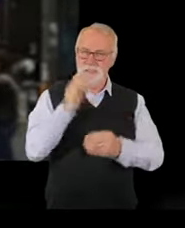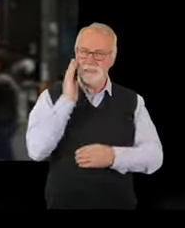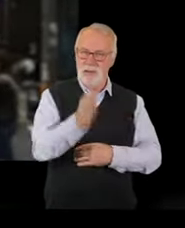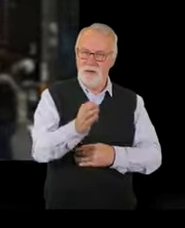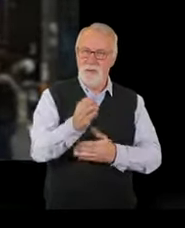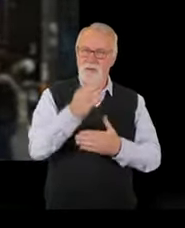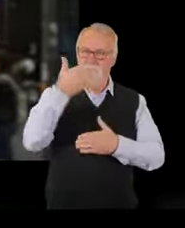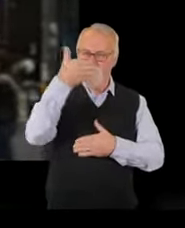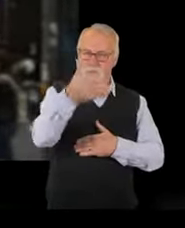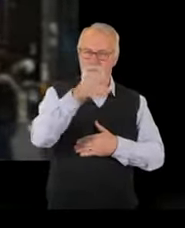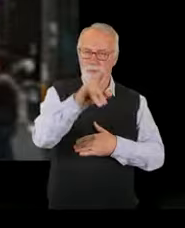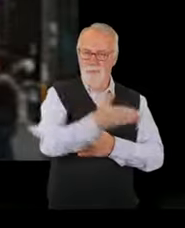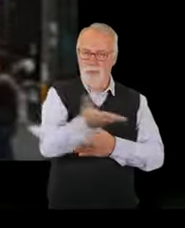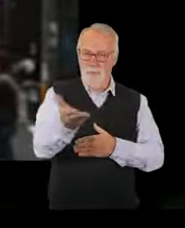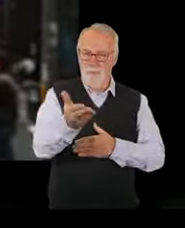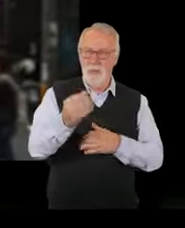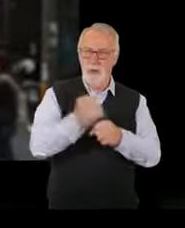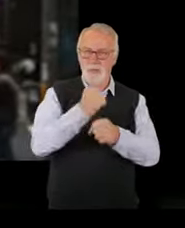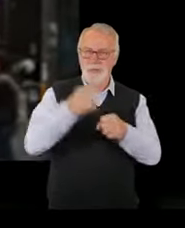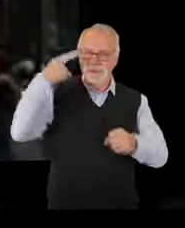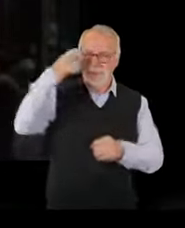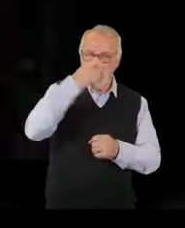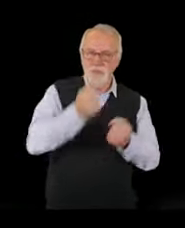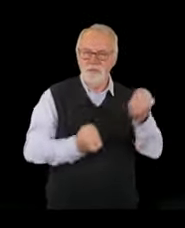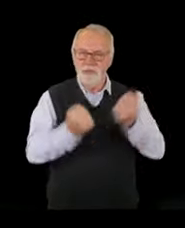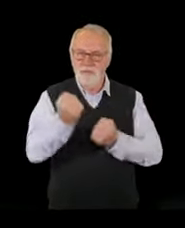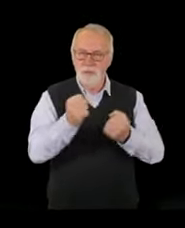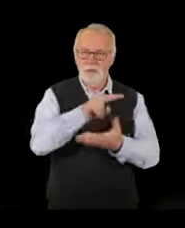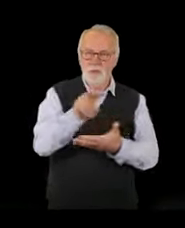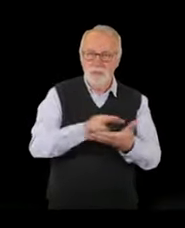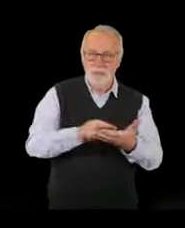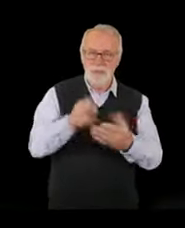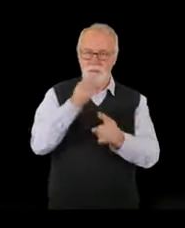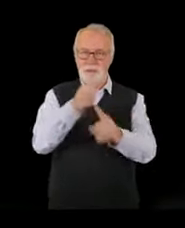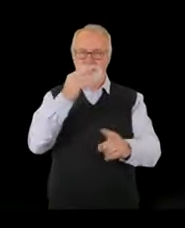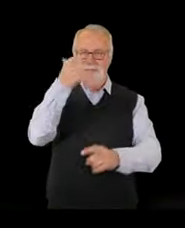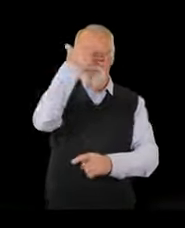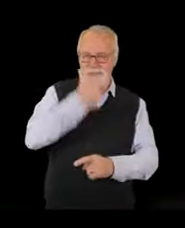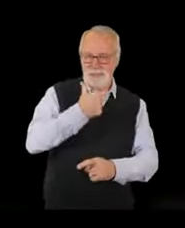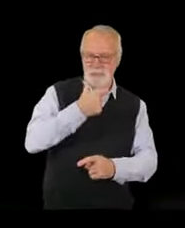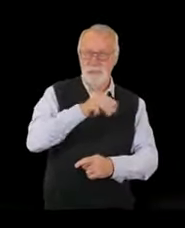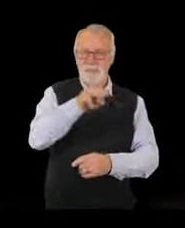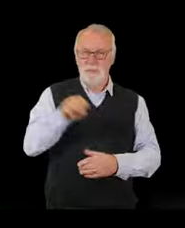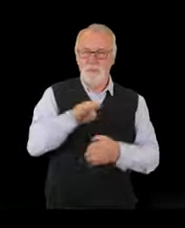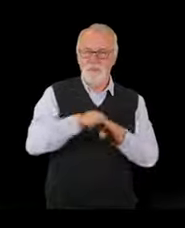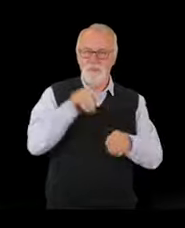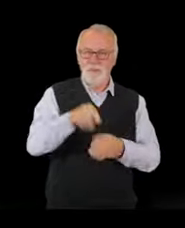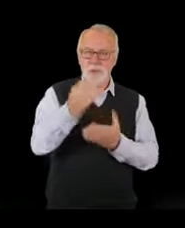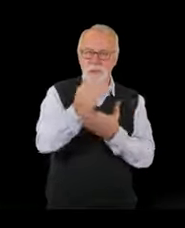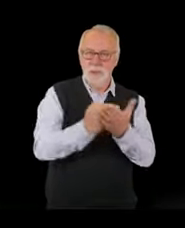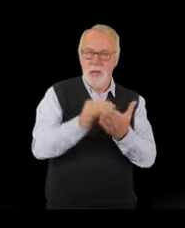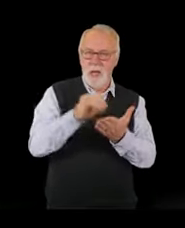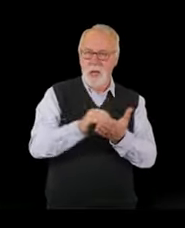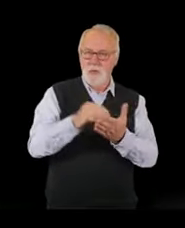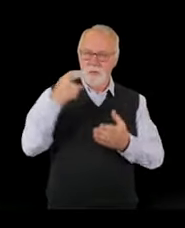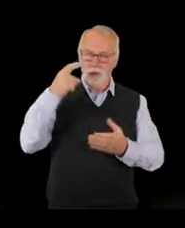may retain good peripheral or side vision. Glaucoma. This is caused by increased pressure in the eye